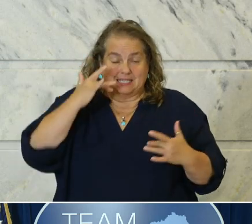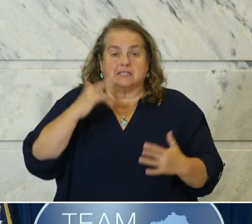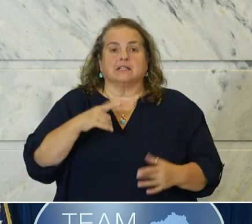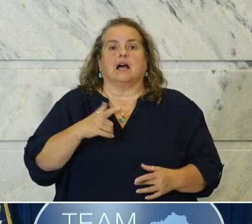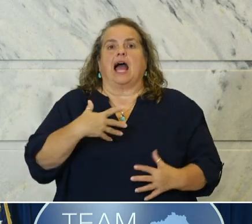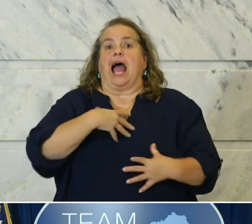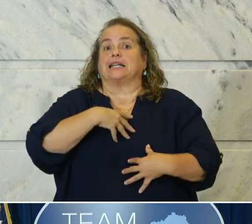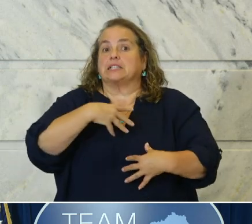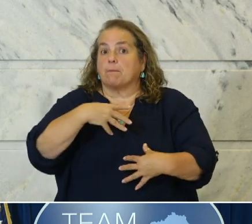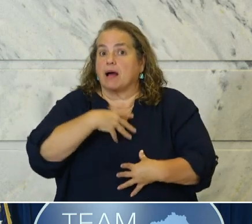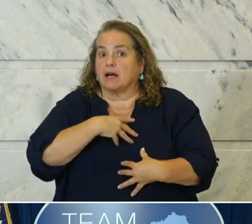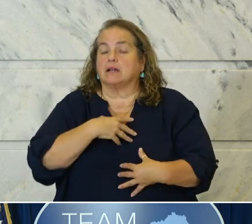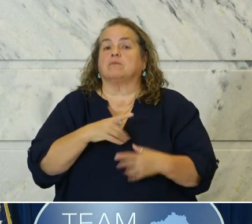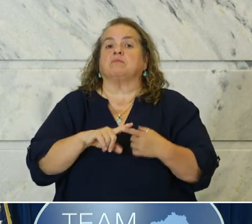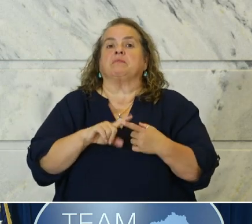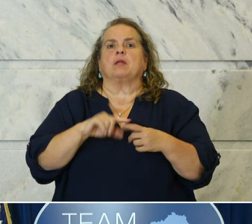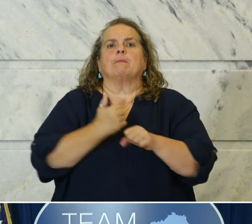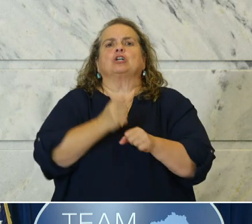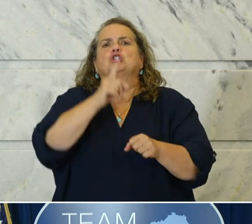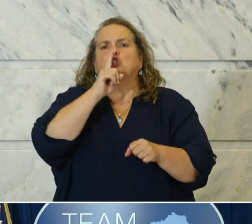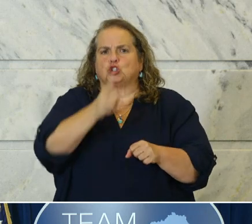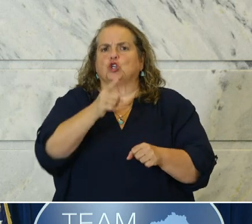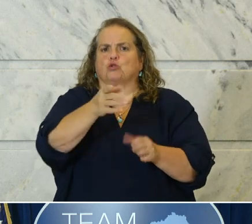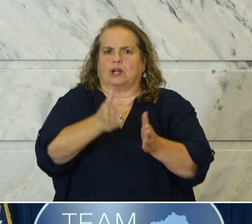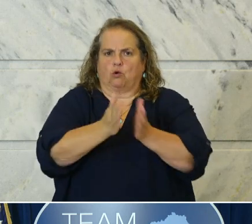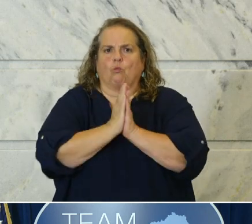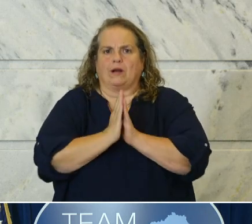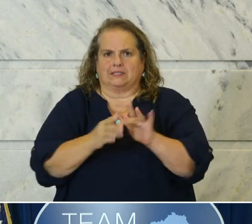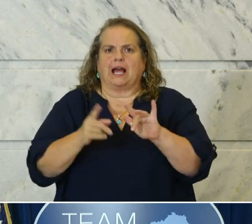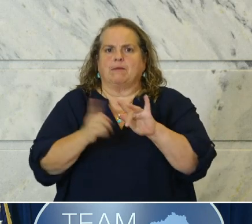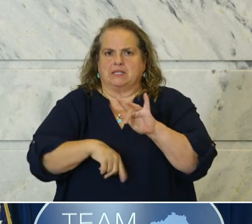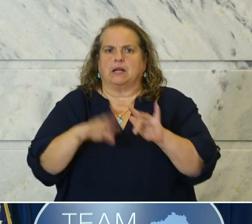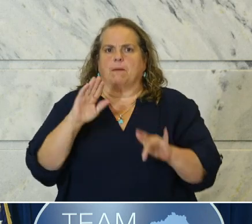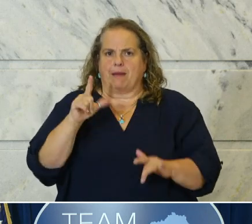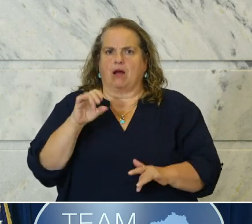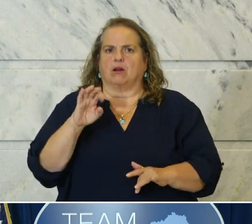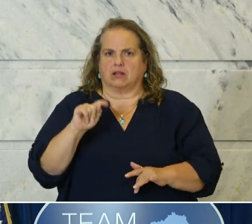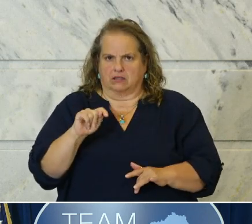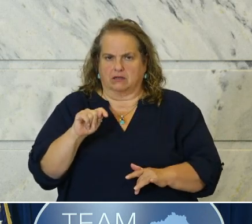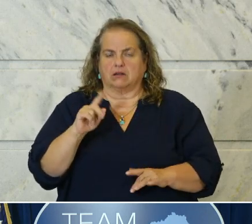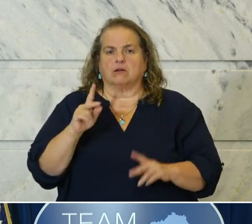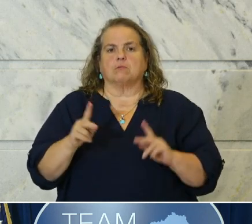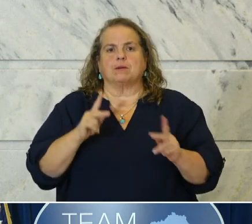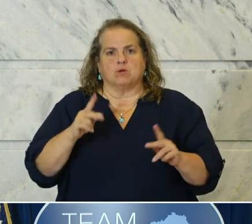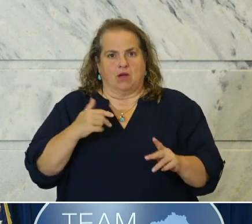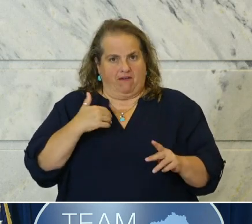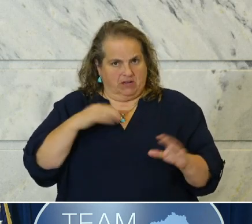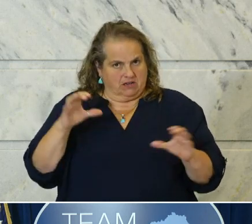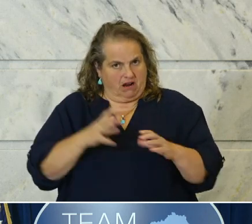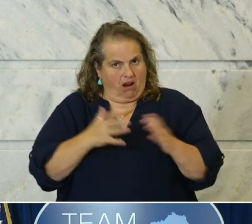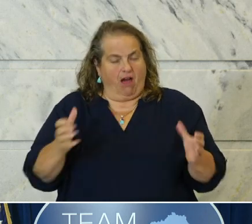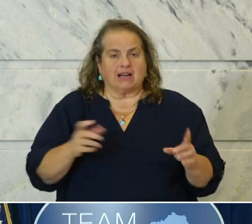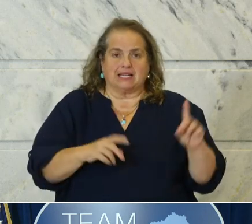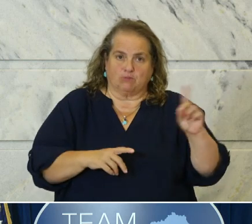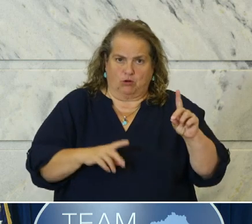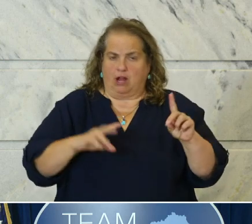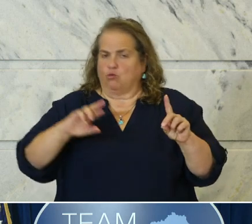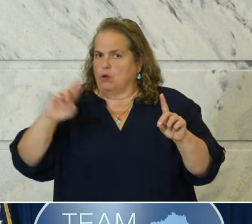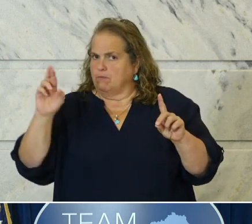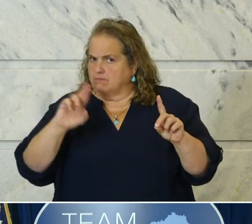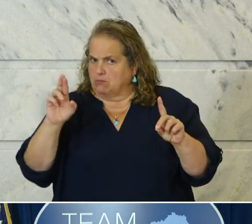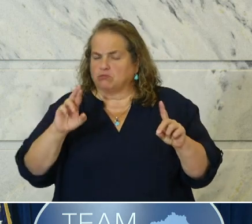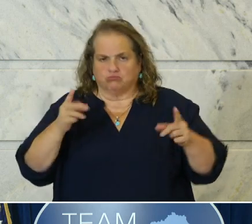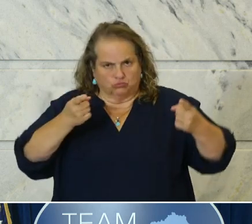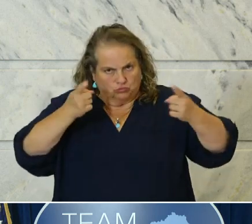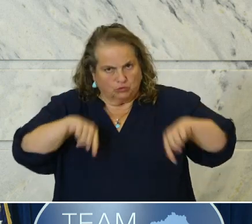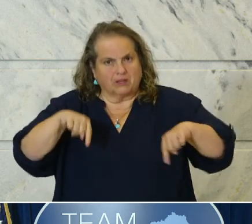asthma, make sure that you request that absentee ballot. People have stepped up, Democrats and Republicans, coming to an